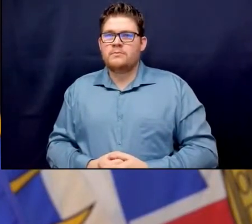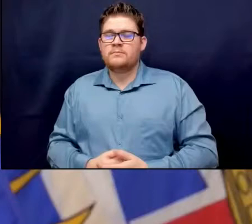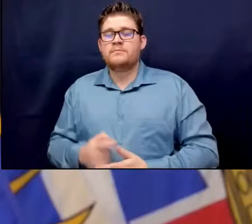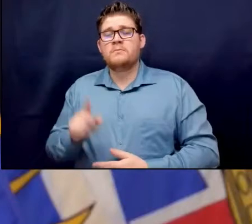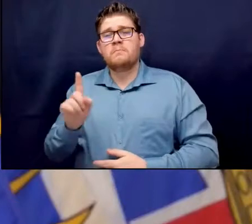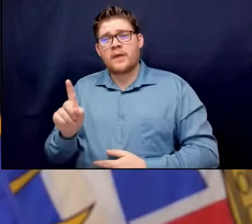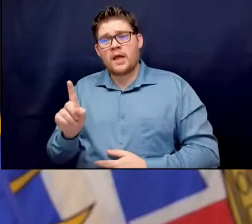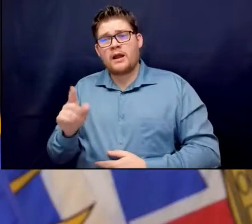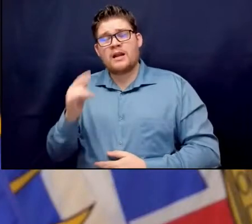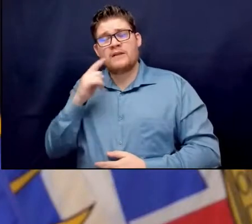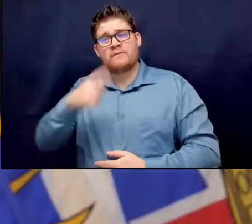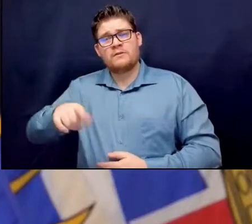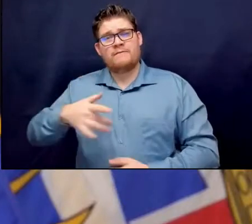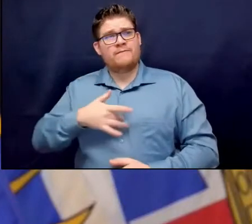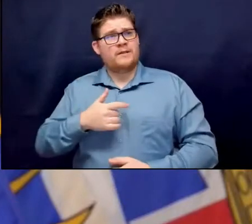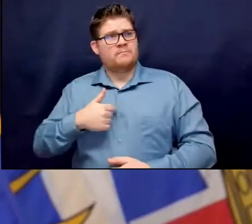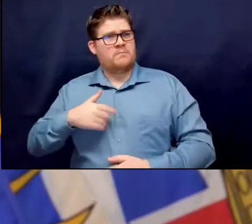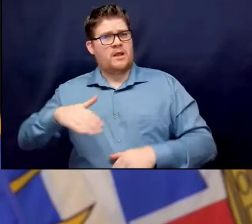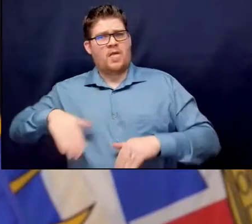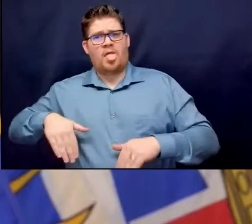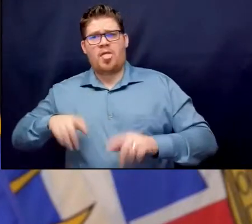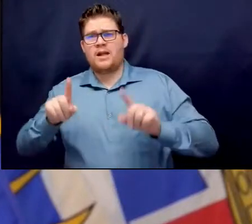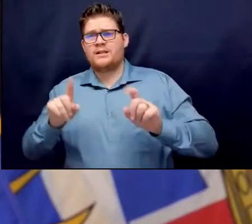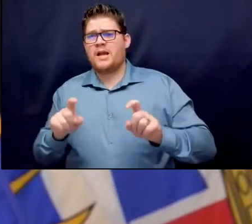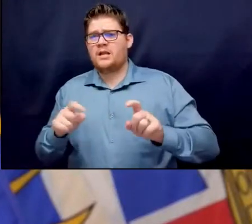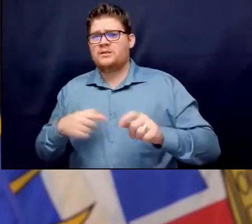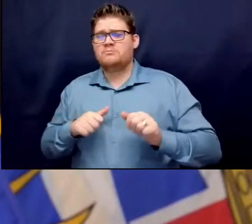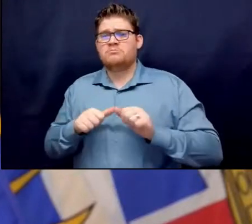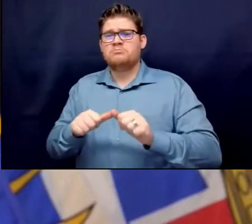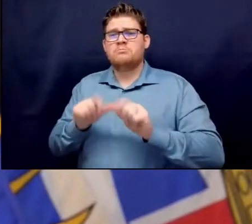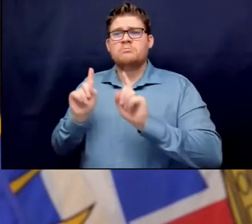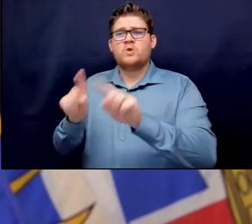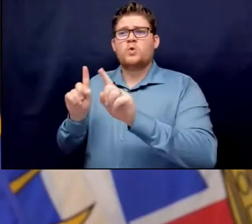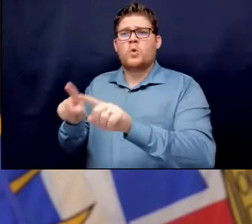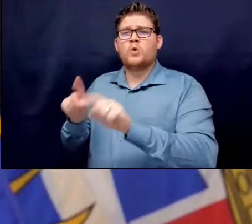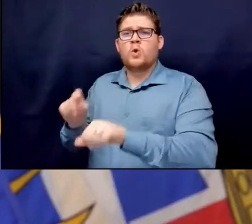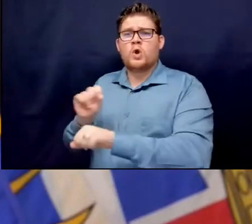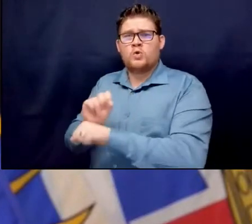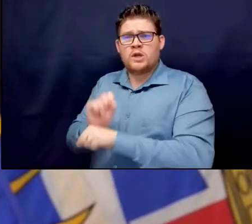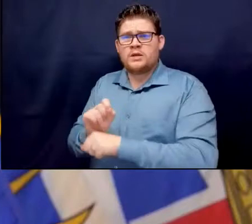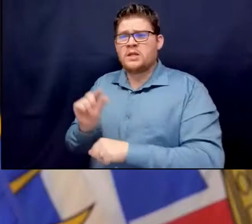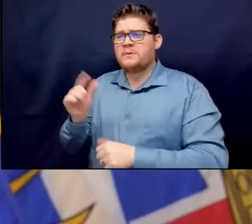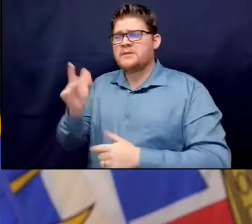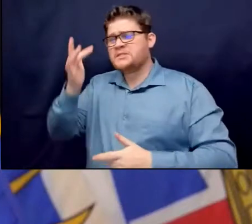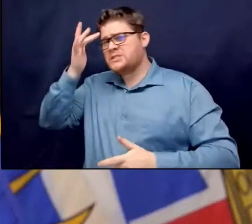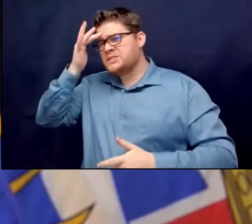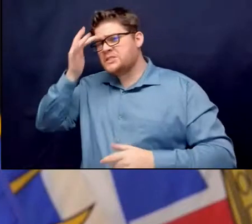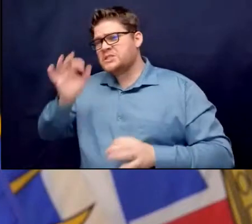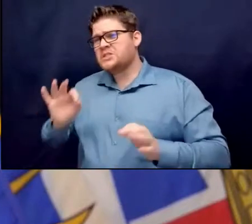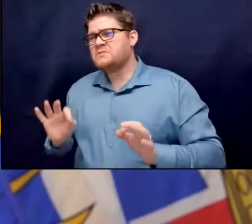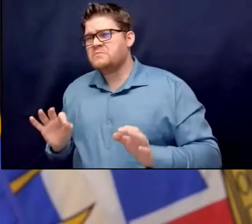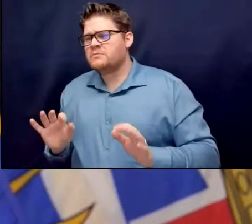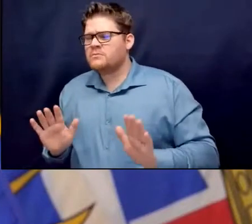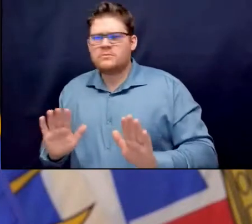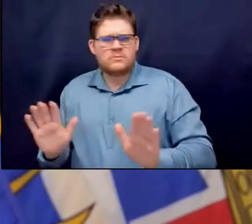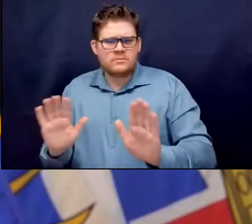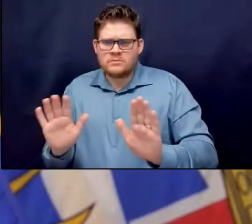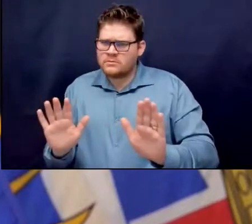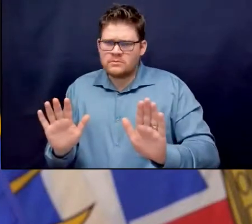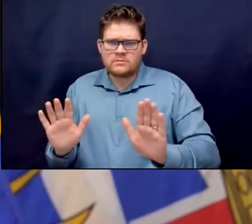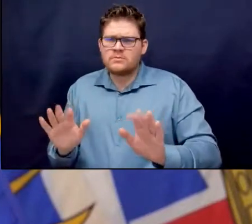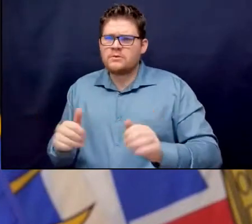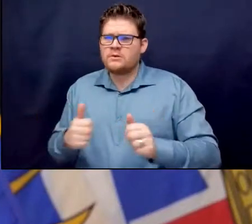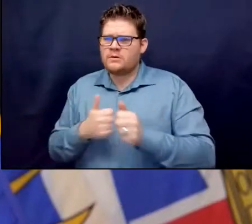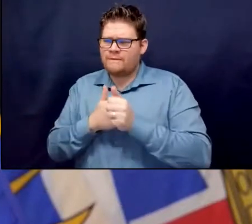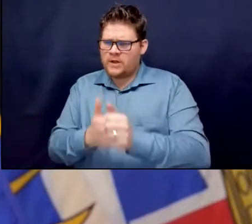shown, there are some people that need to take care because there's a lot of virus in this in our communities right now still. So if